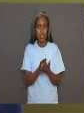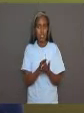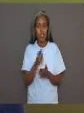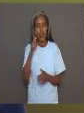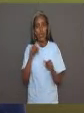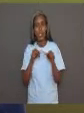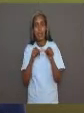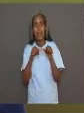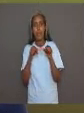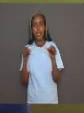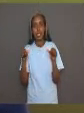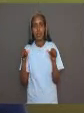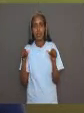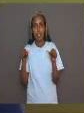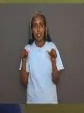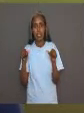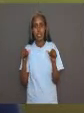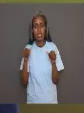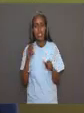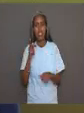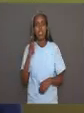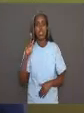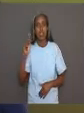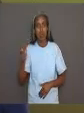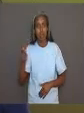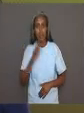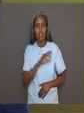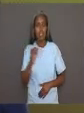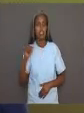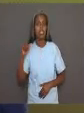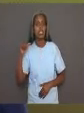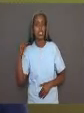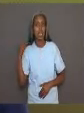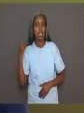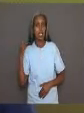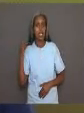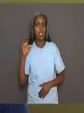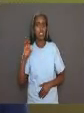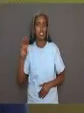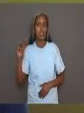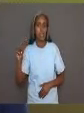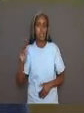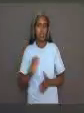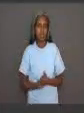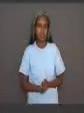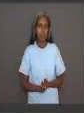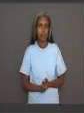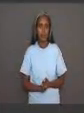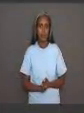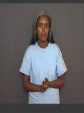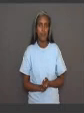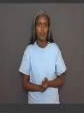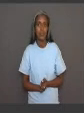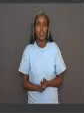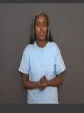one measurement is in kilograms and the other is in centimeters.